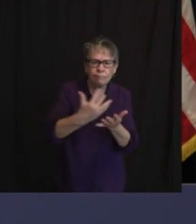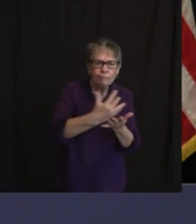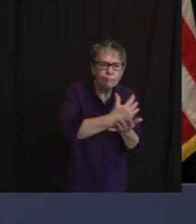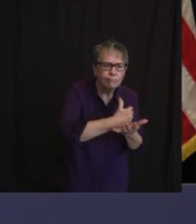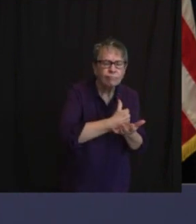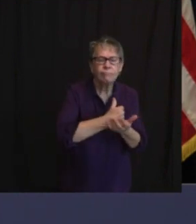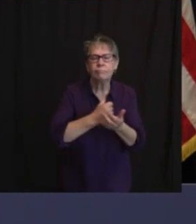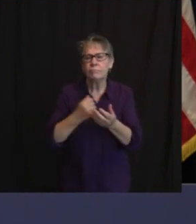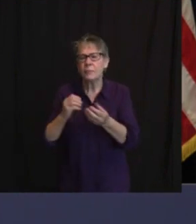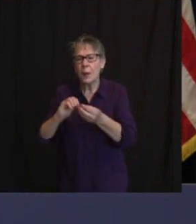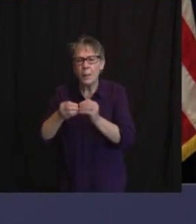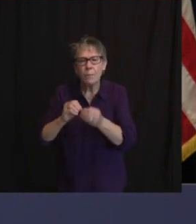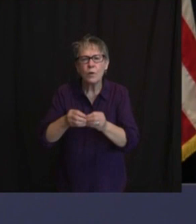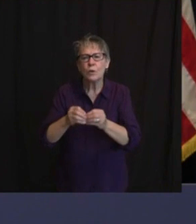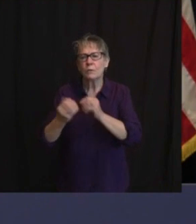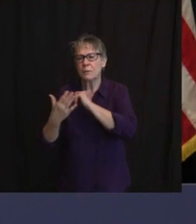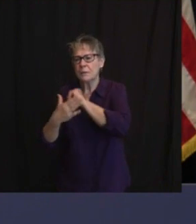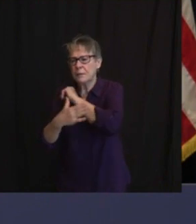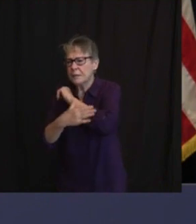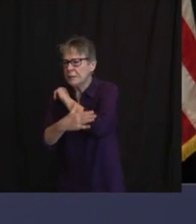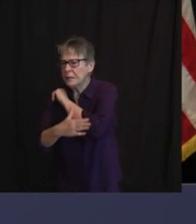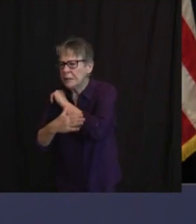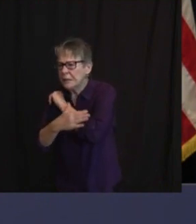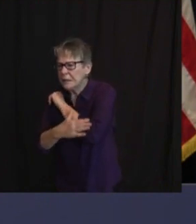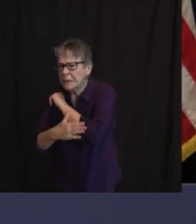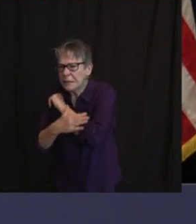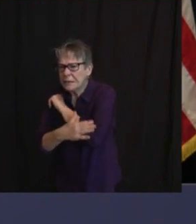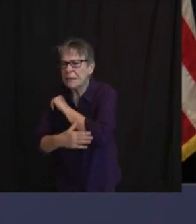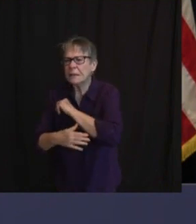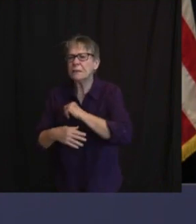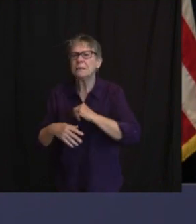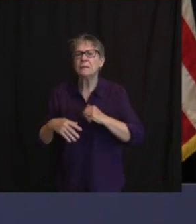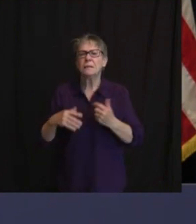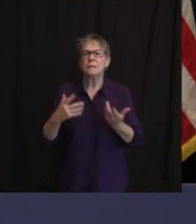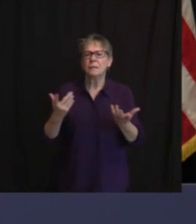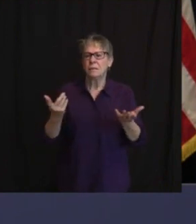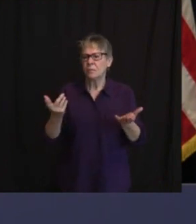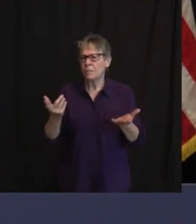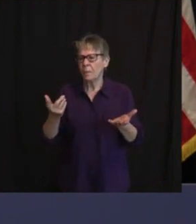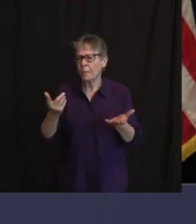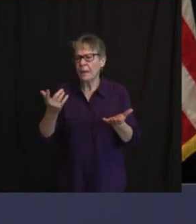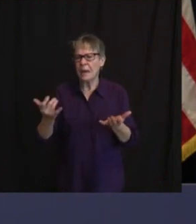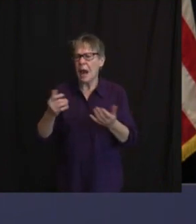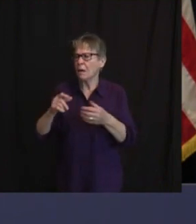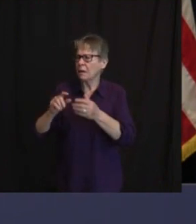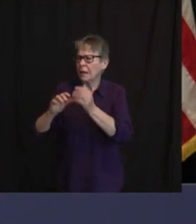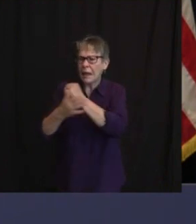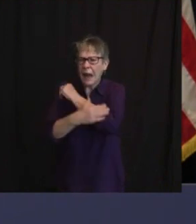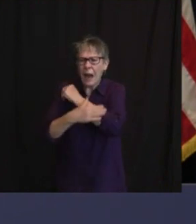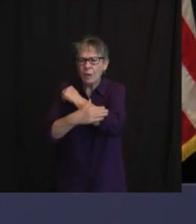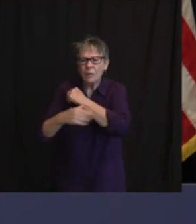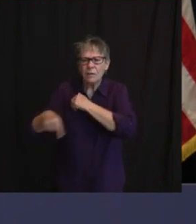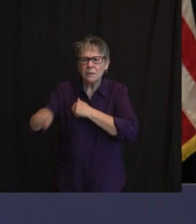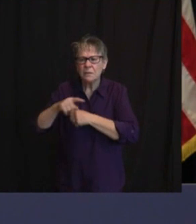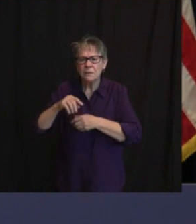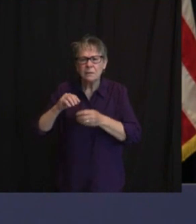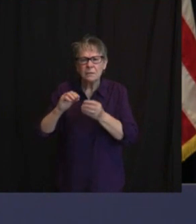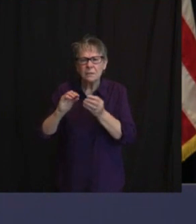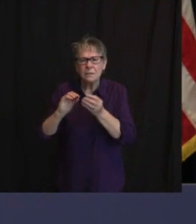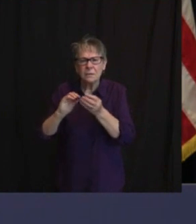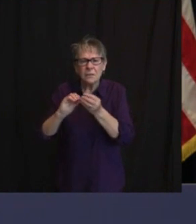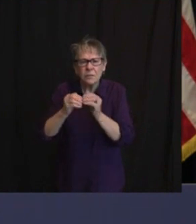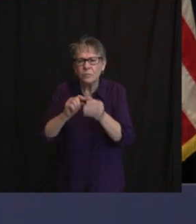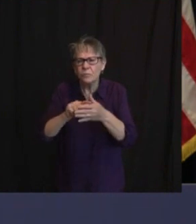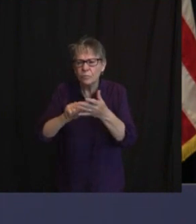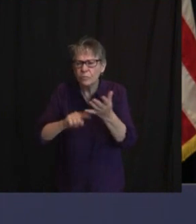Anything from Essex? Essex has an antibody testing program. And are you getting any details about ICE detainee